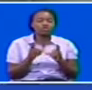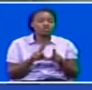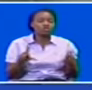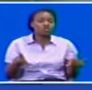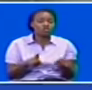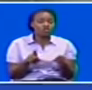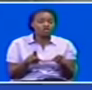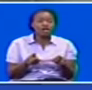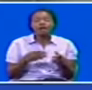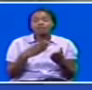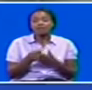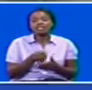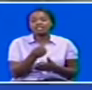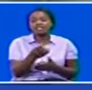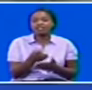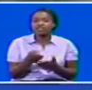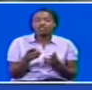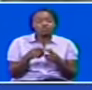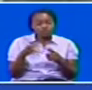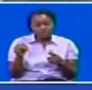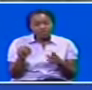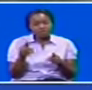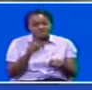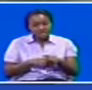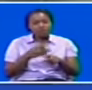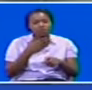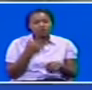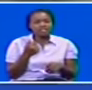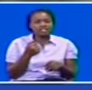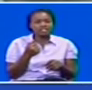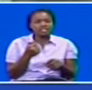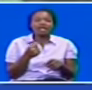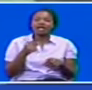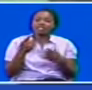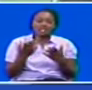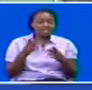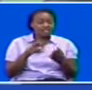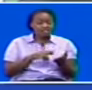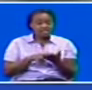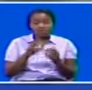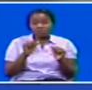monies released to them as they require and at a rate that they can absorb.